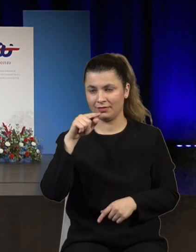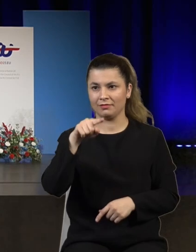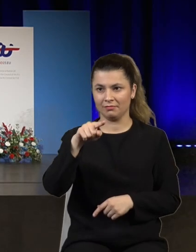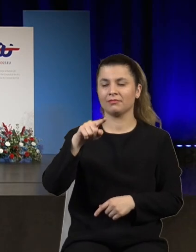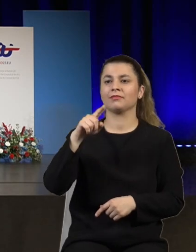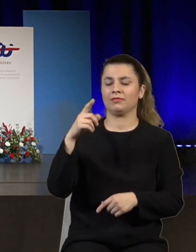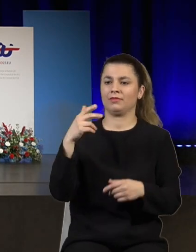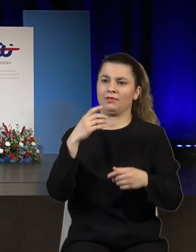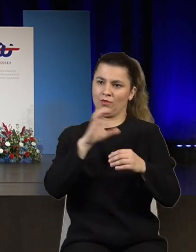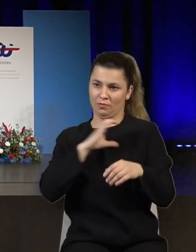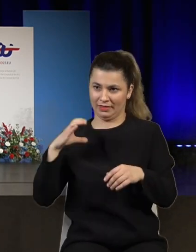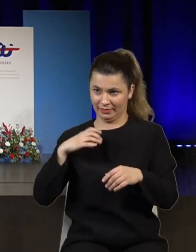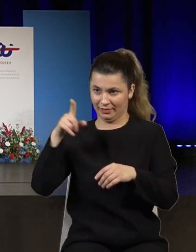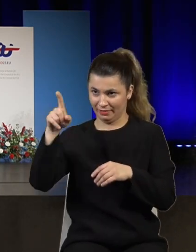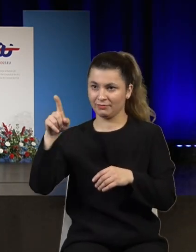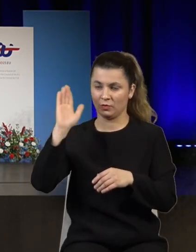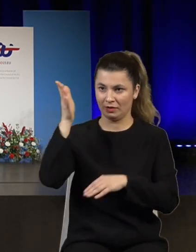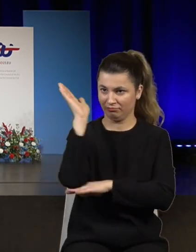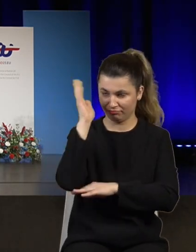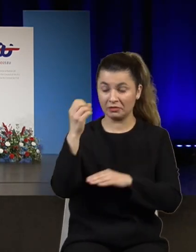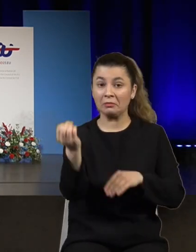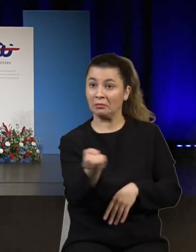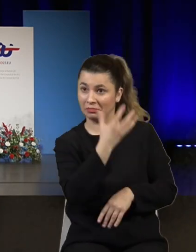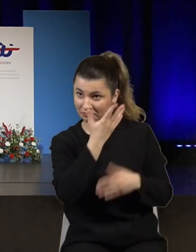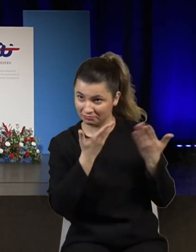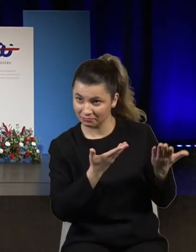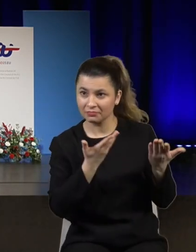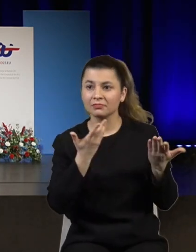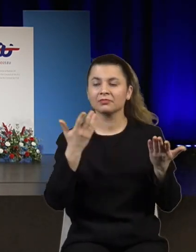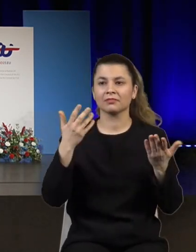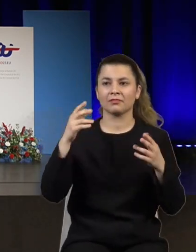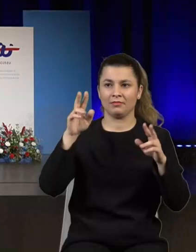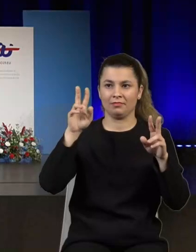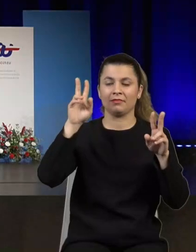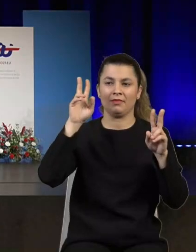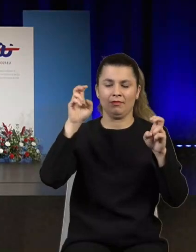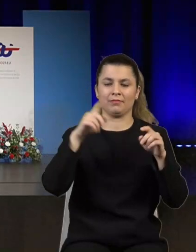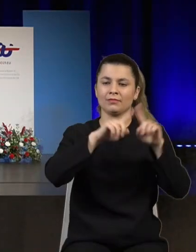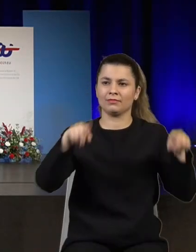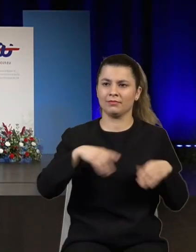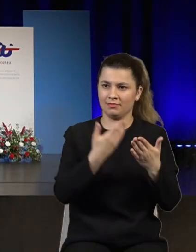9th Cohesion Report published last year by the Commission. Oksana, the floor is yours.